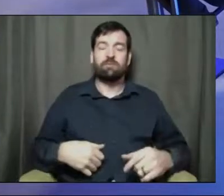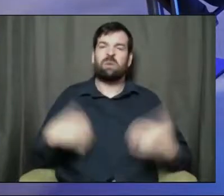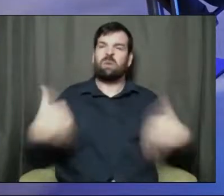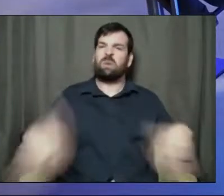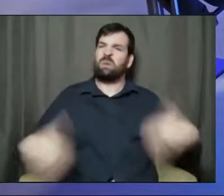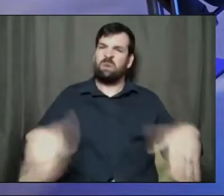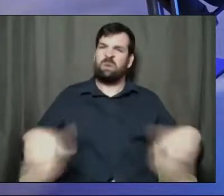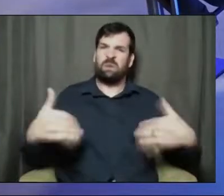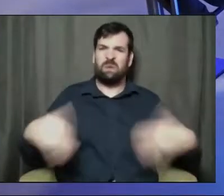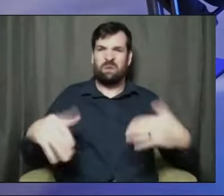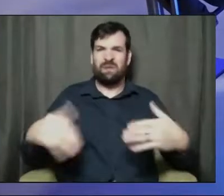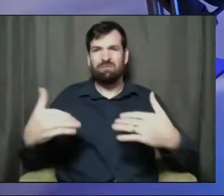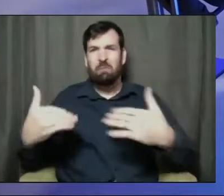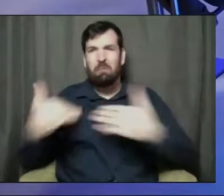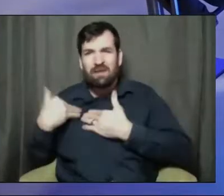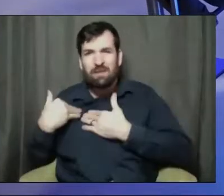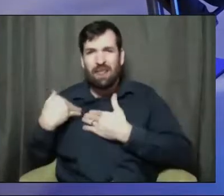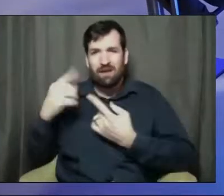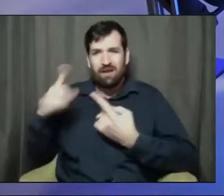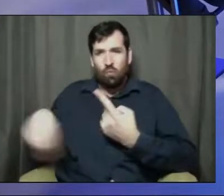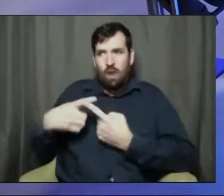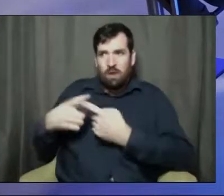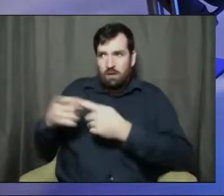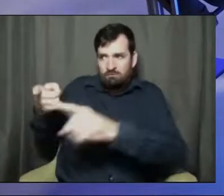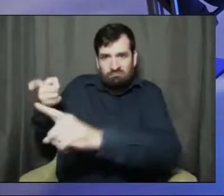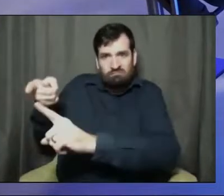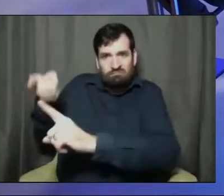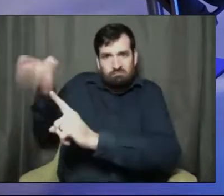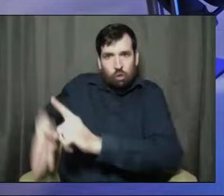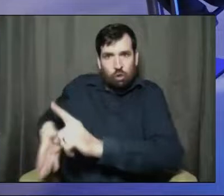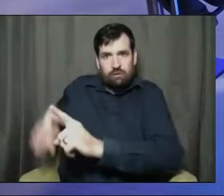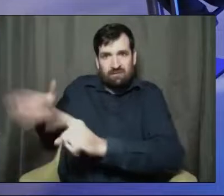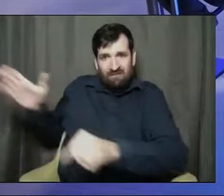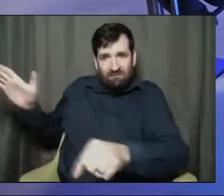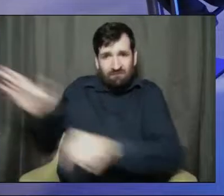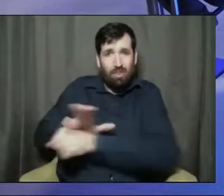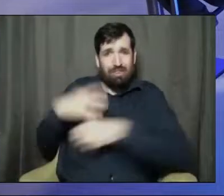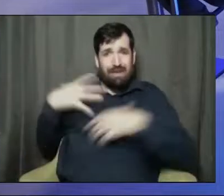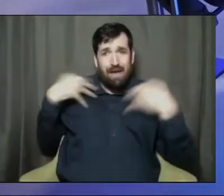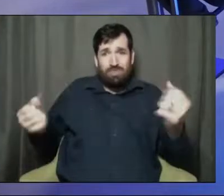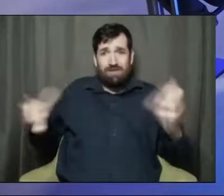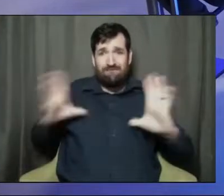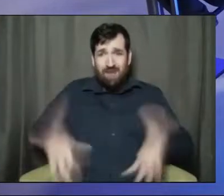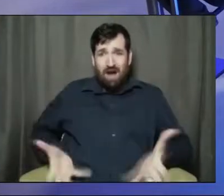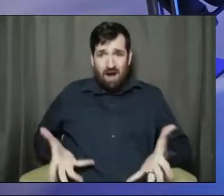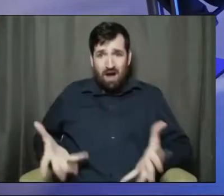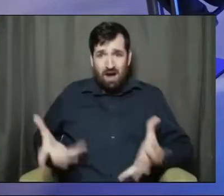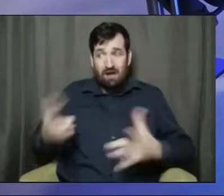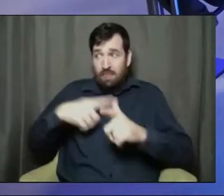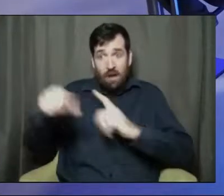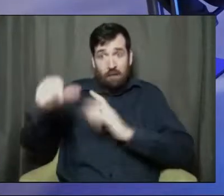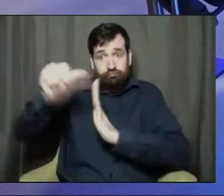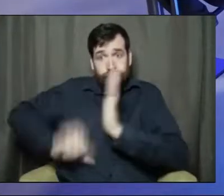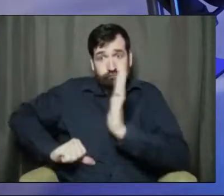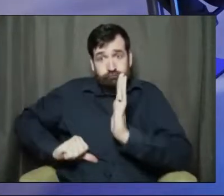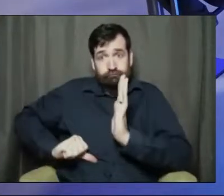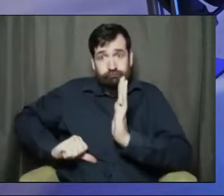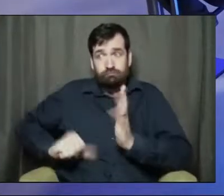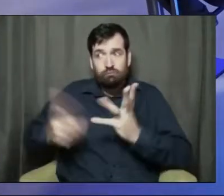of responsibility when you bring a completely healthy person in, and you're cutting them open, and you want to make sure that they stay